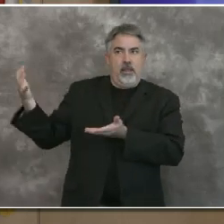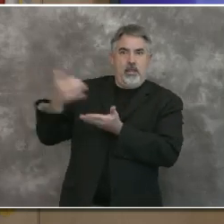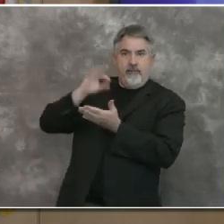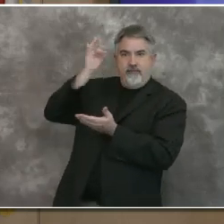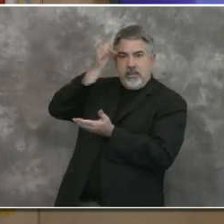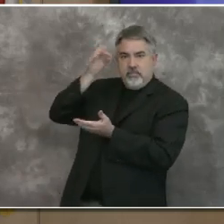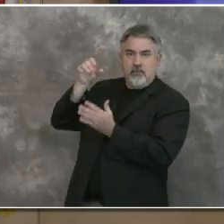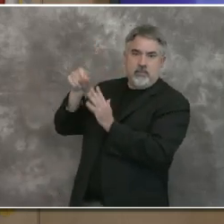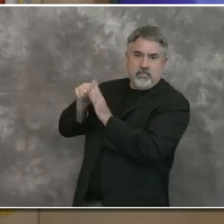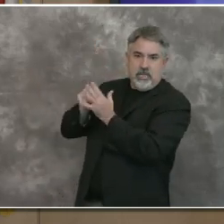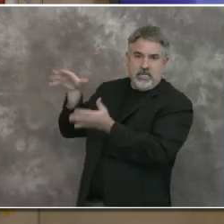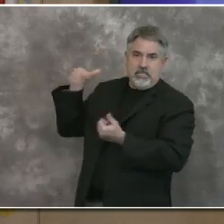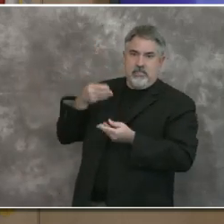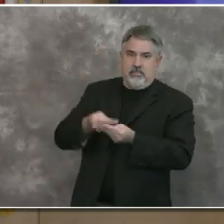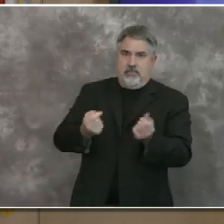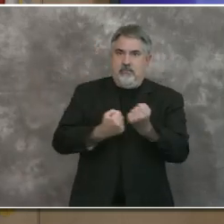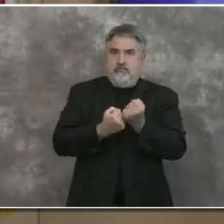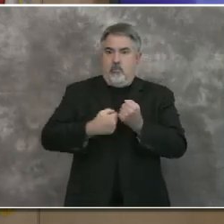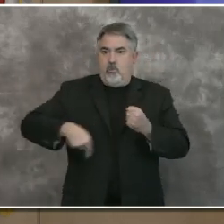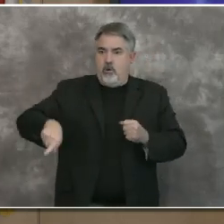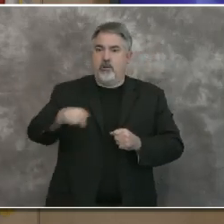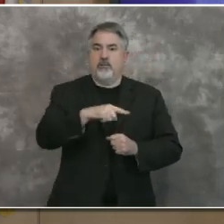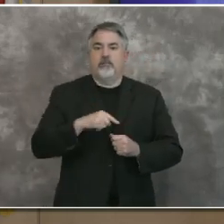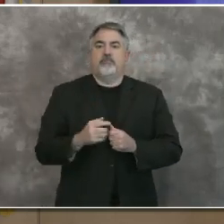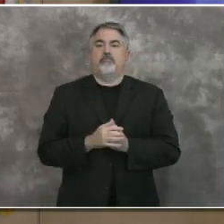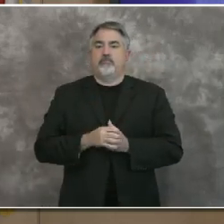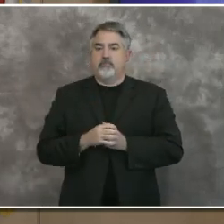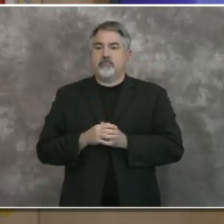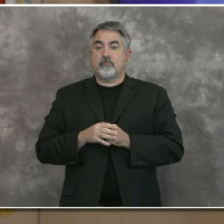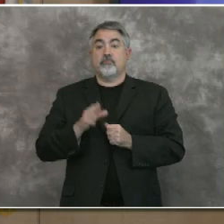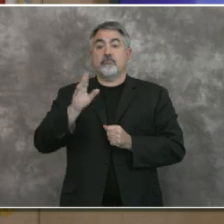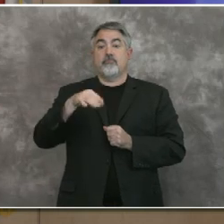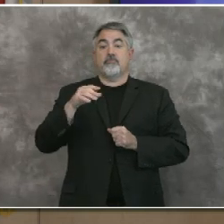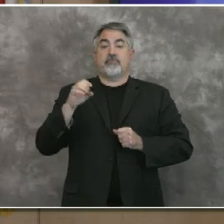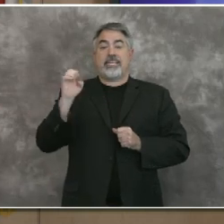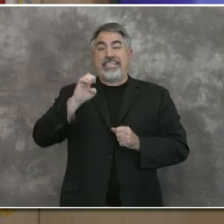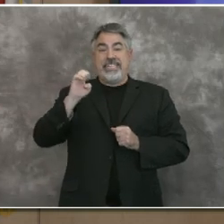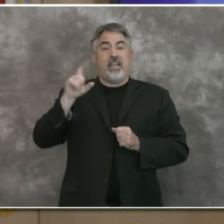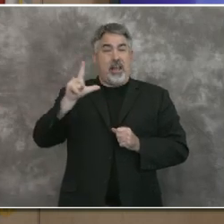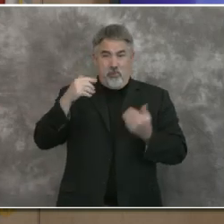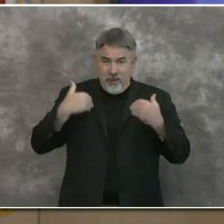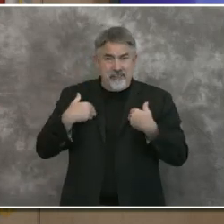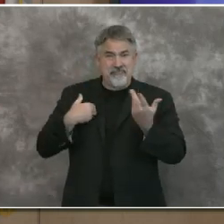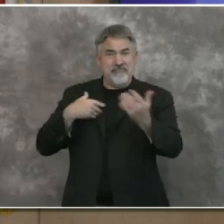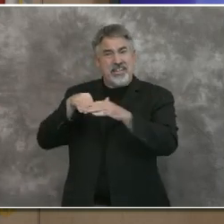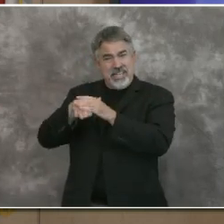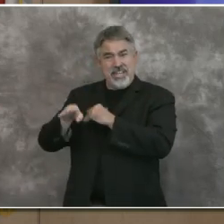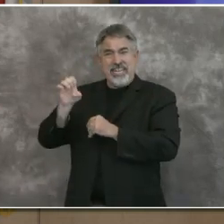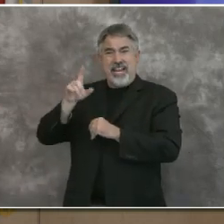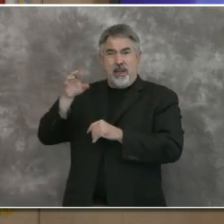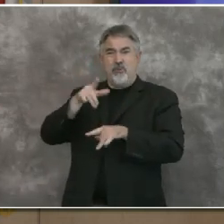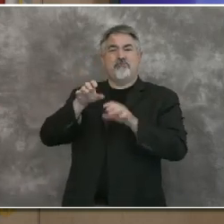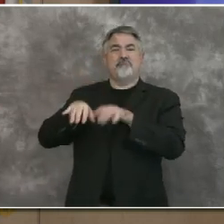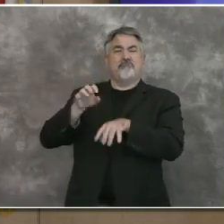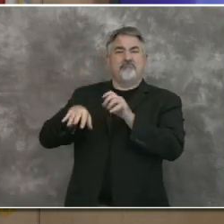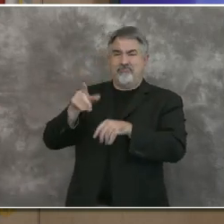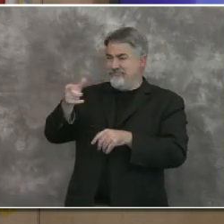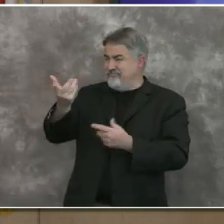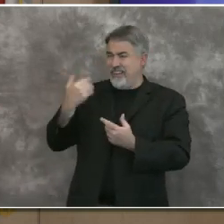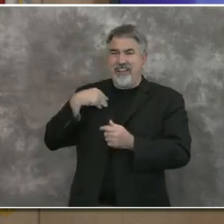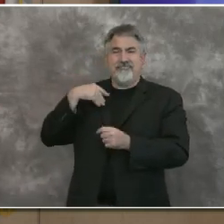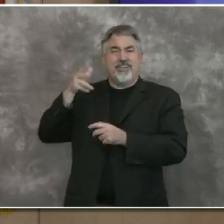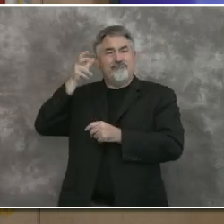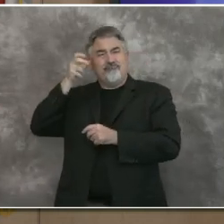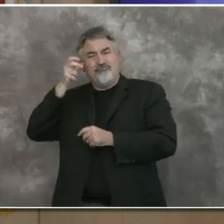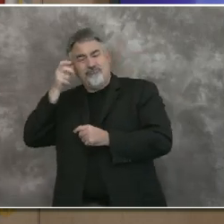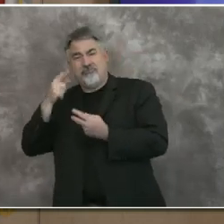robust e-library. You can enjoy books, audiobooks, ebooks, and digital magazines anywhere.